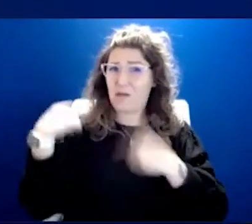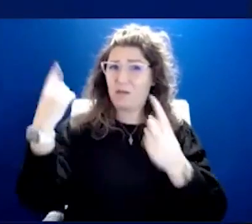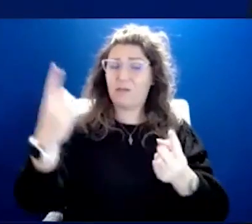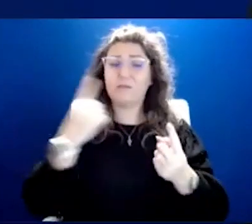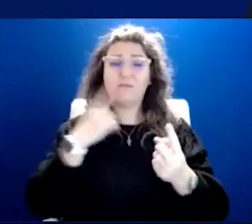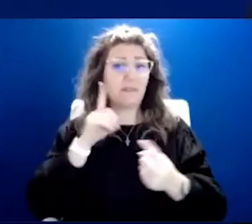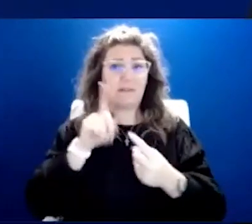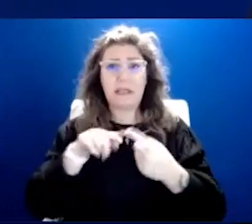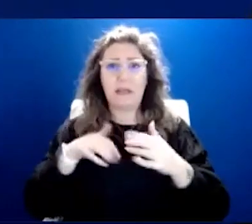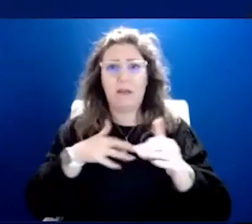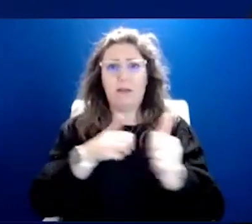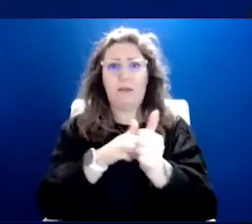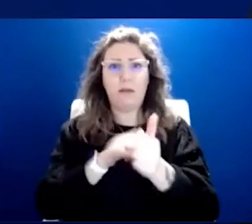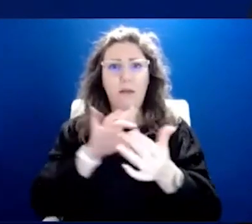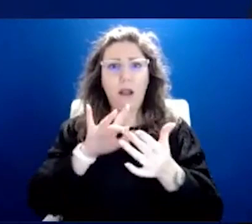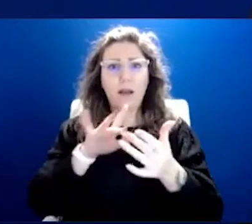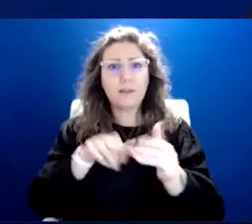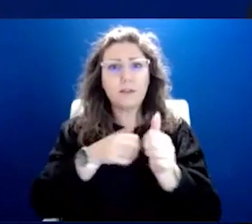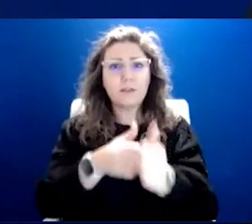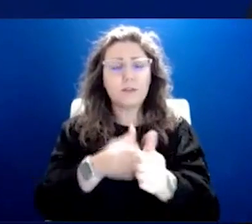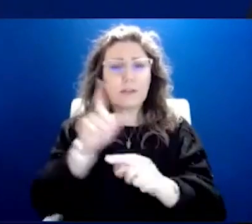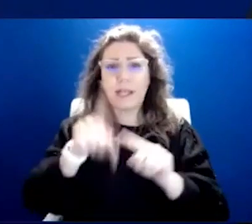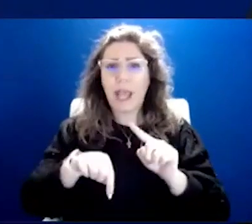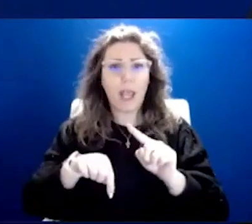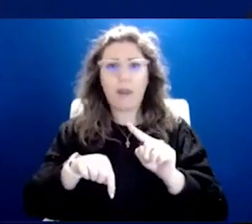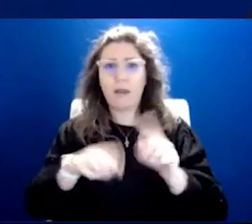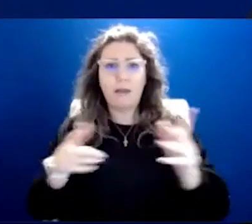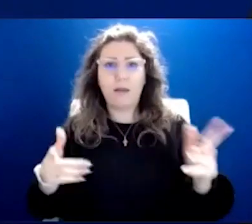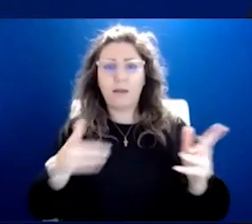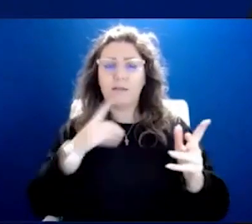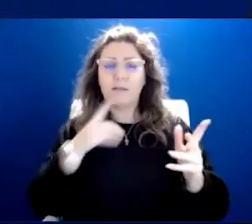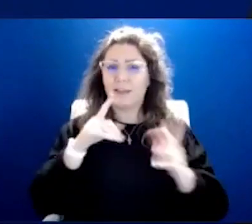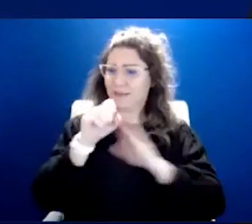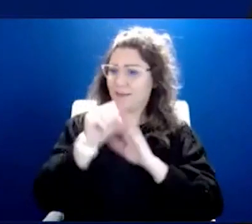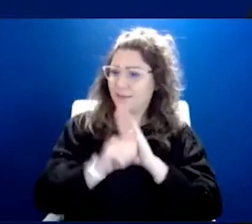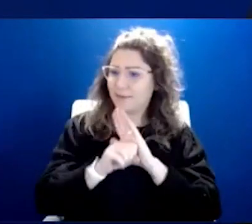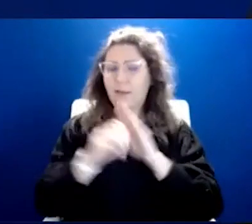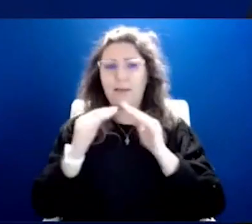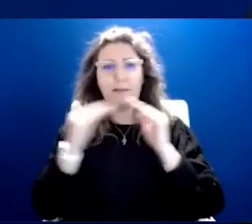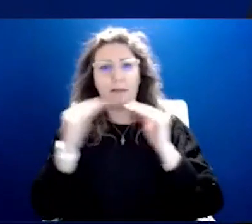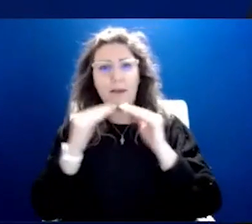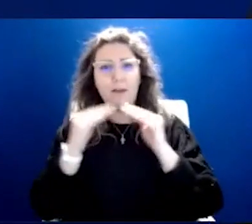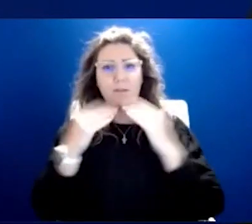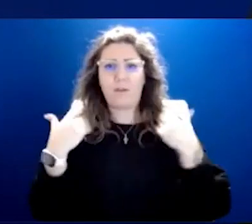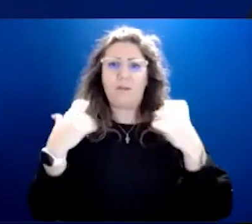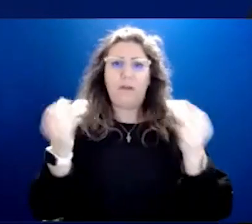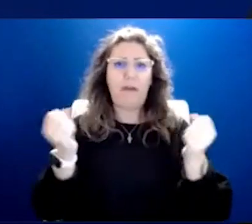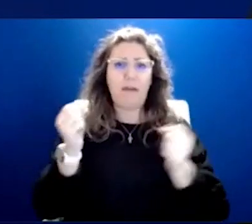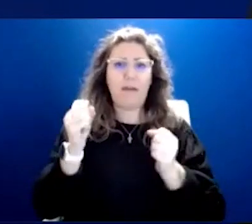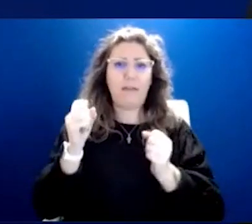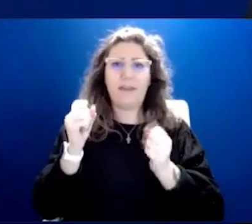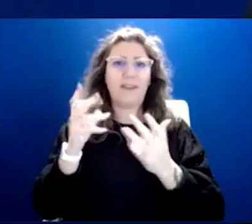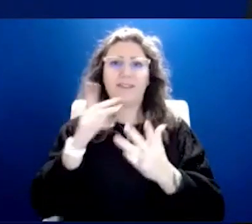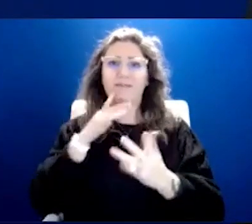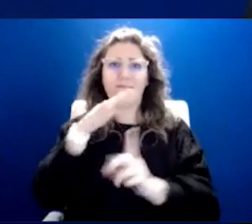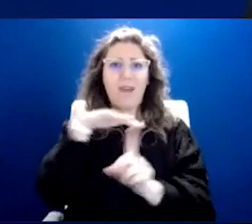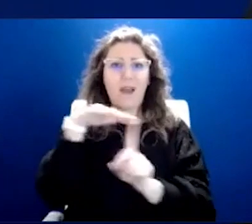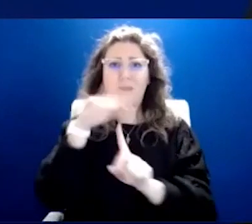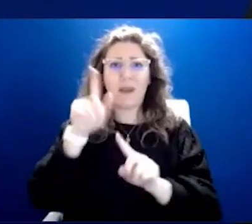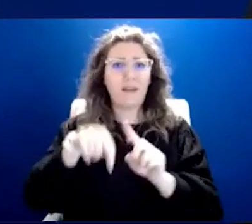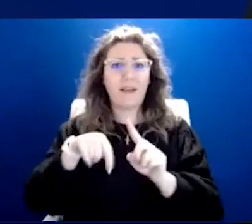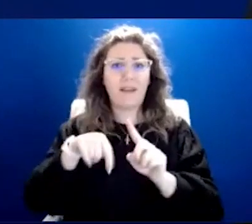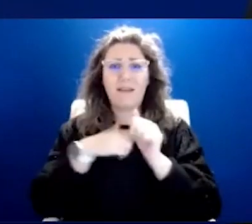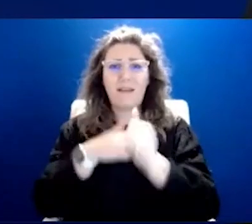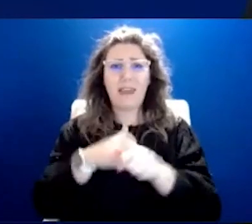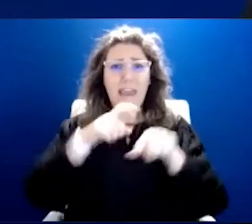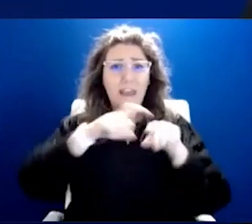us in the public health realm and at the state level, at the Kansas Department of Health and Environment, no one can keep up with that contact tracing and making those calls to people now. So we're